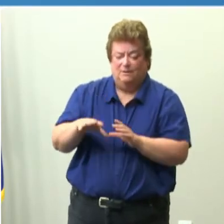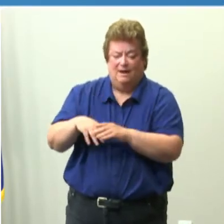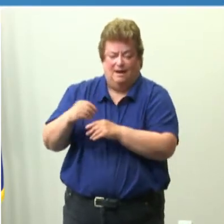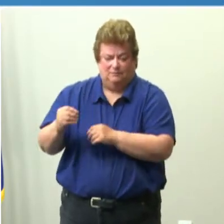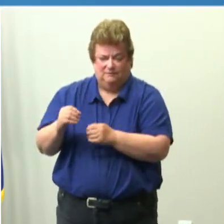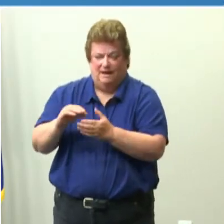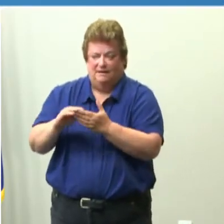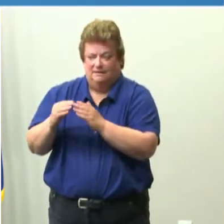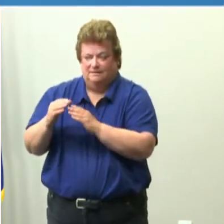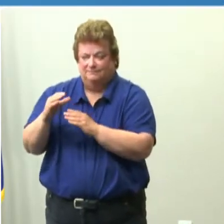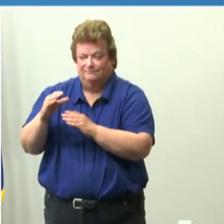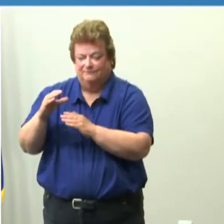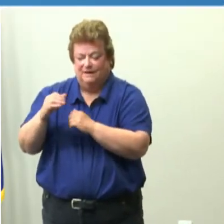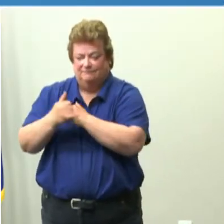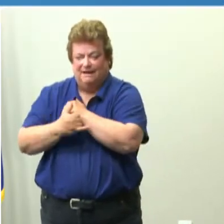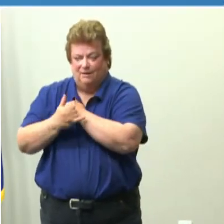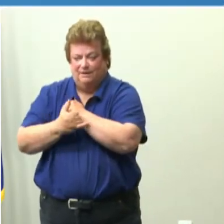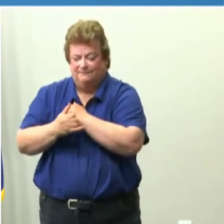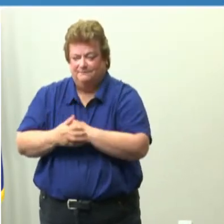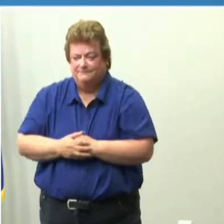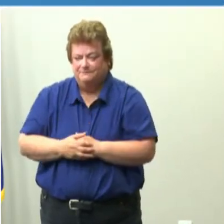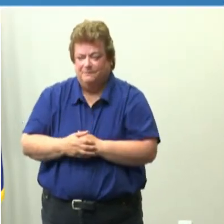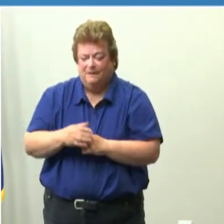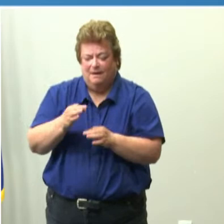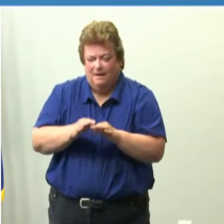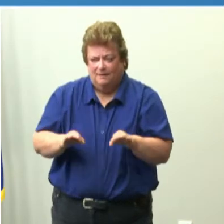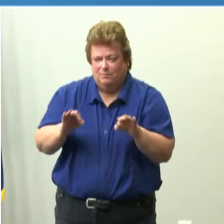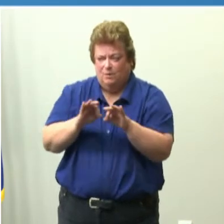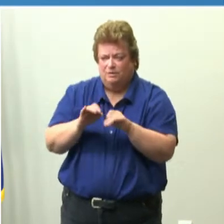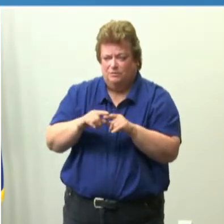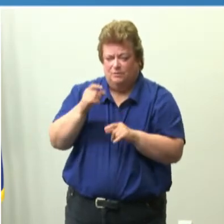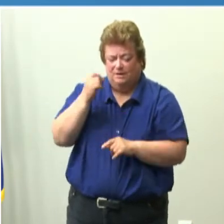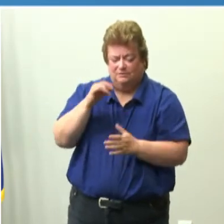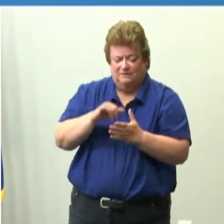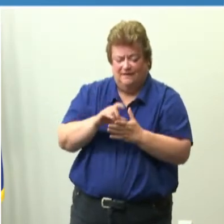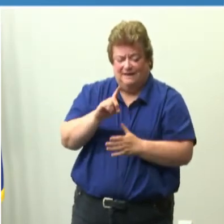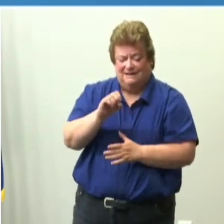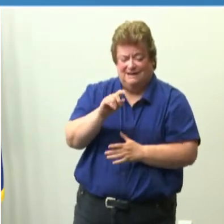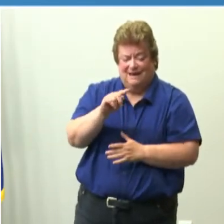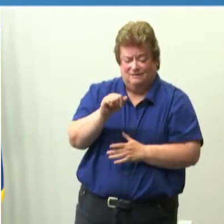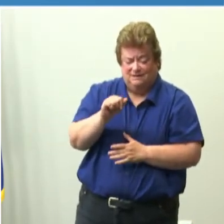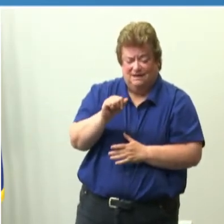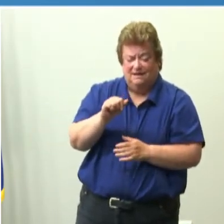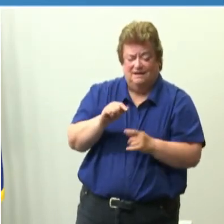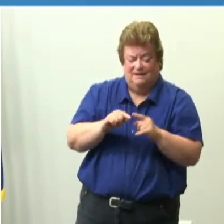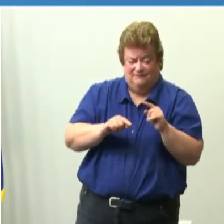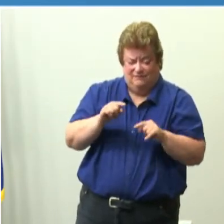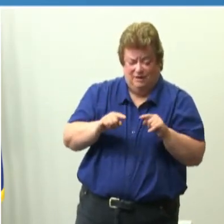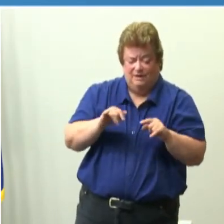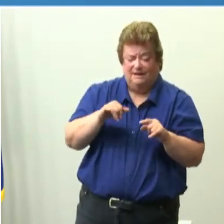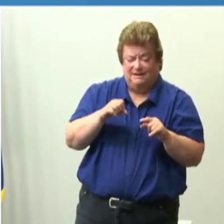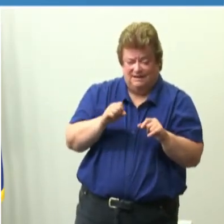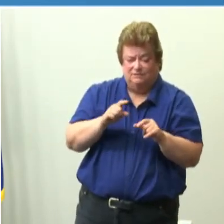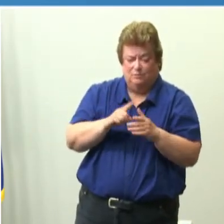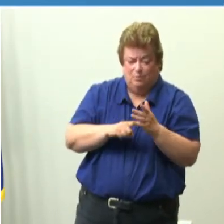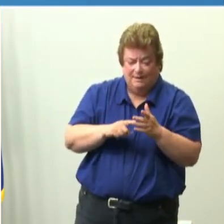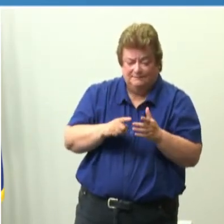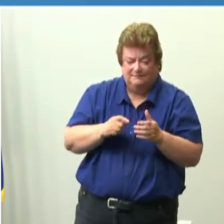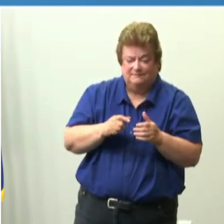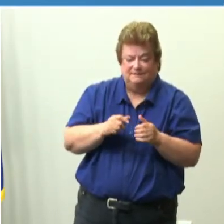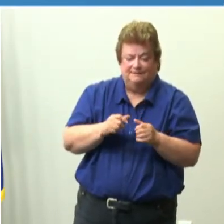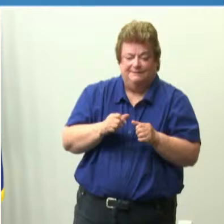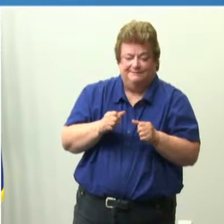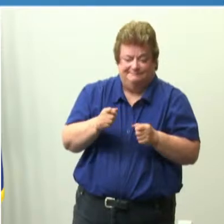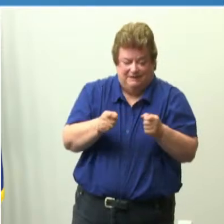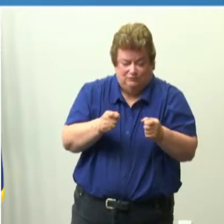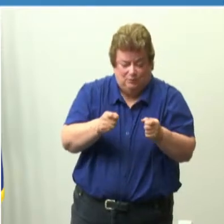communities. It's important to understand that the Delta variant is driving the increases we are seeing in our community and